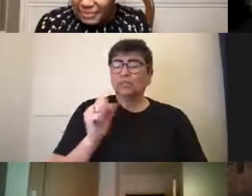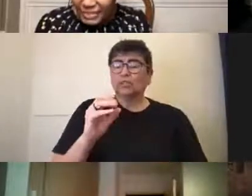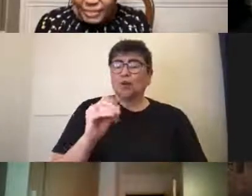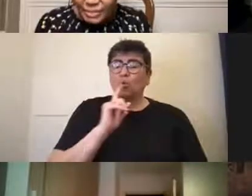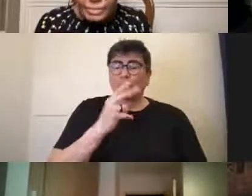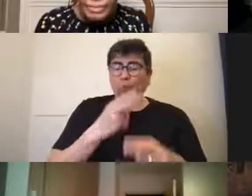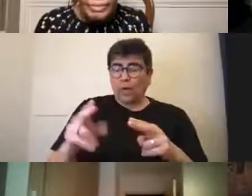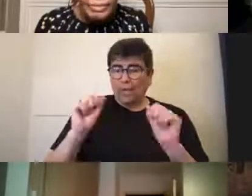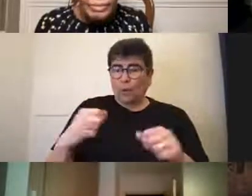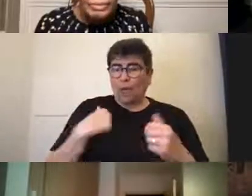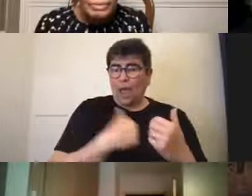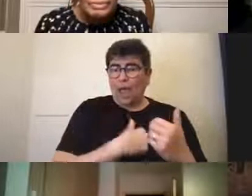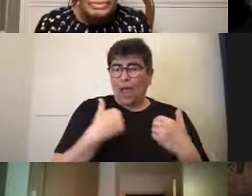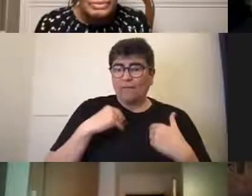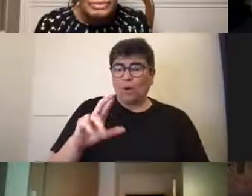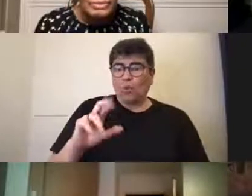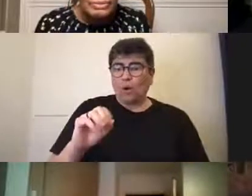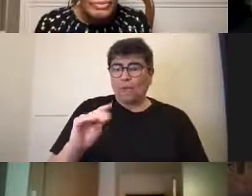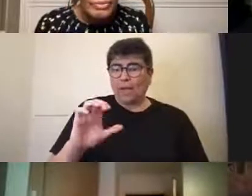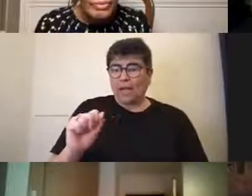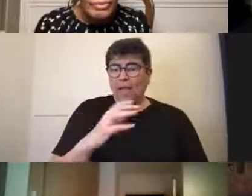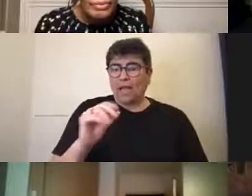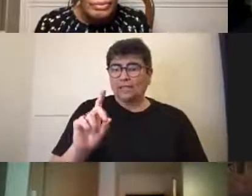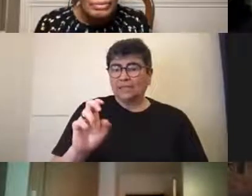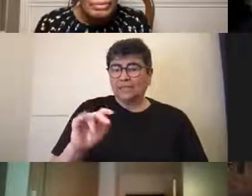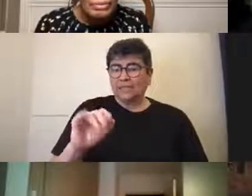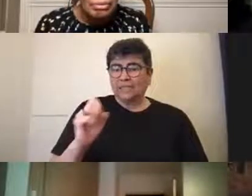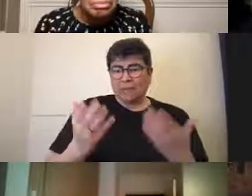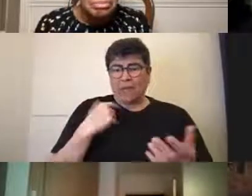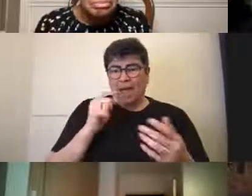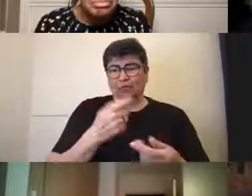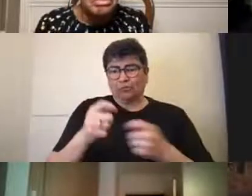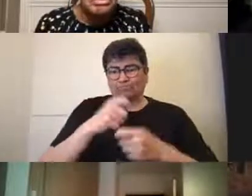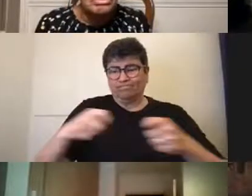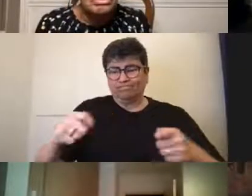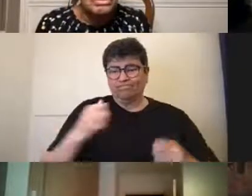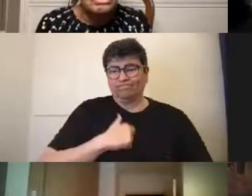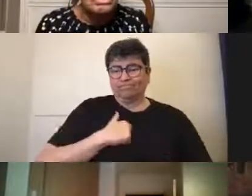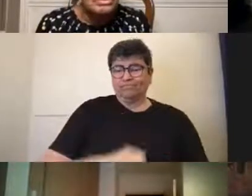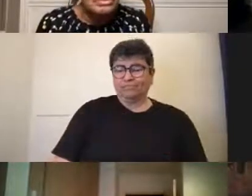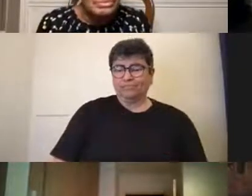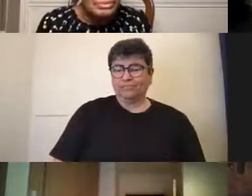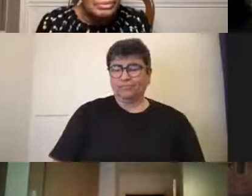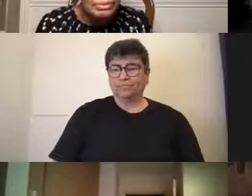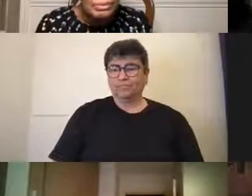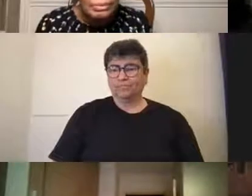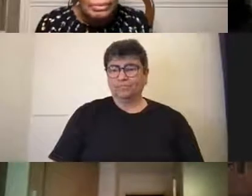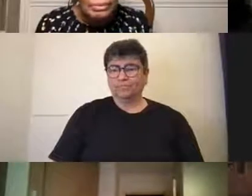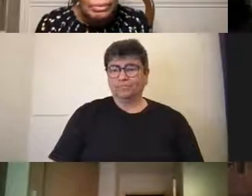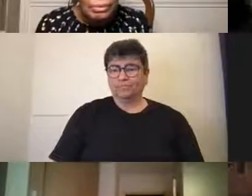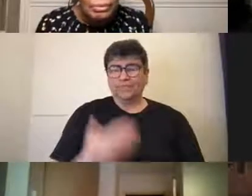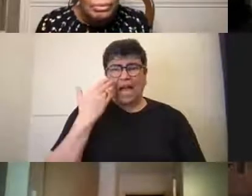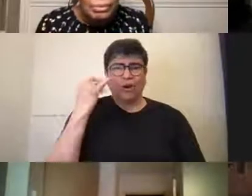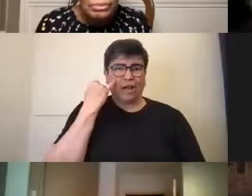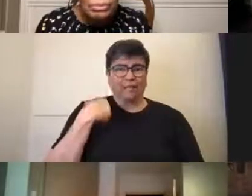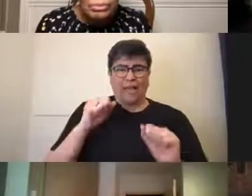can we have Rebecca and then Denise and then have a question and we might have to close it down, guys. Okay. Sorry. Oh boy, I don't know if I can go after